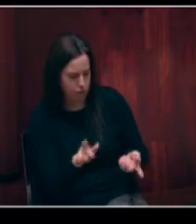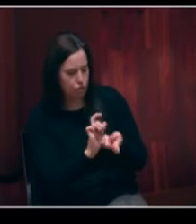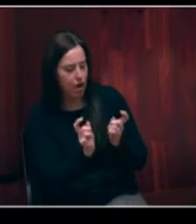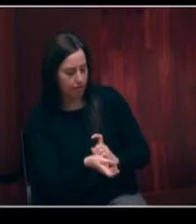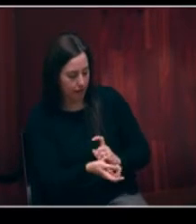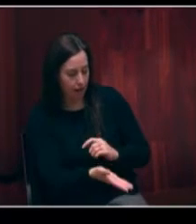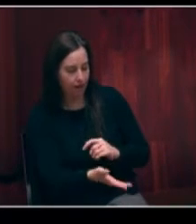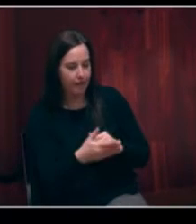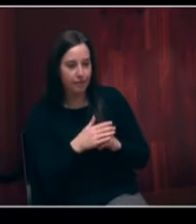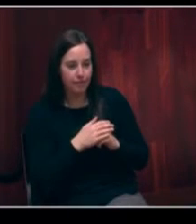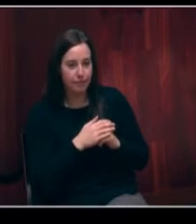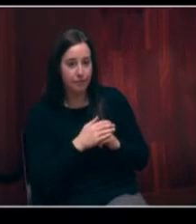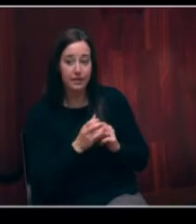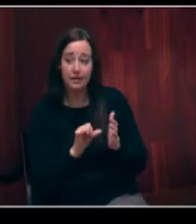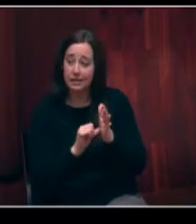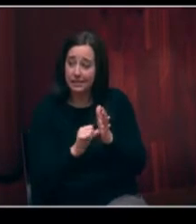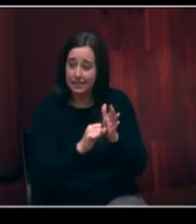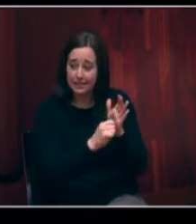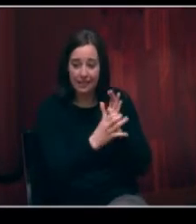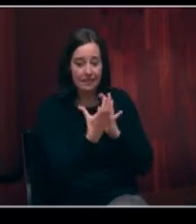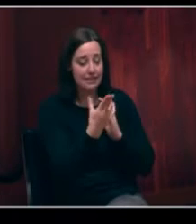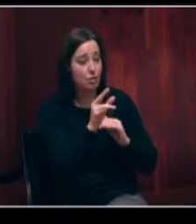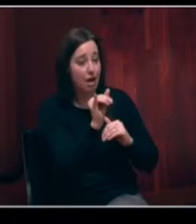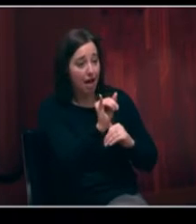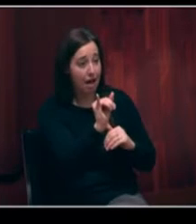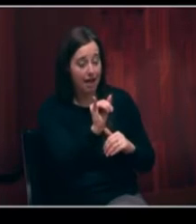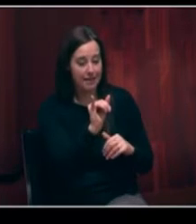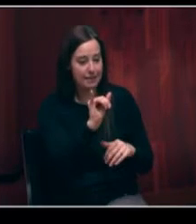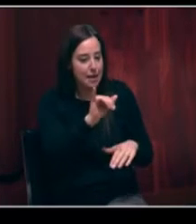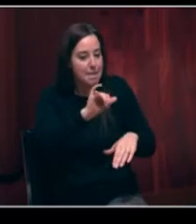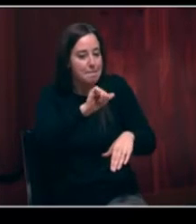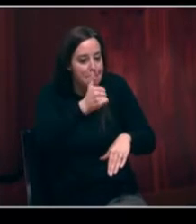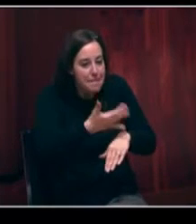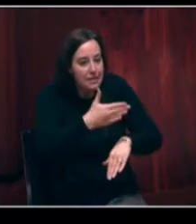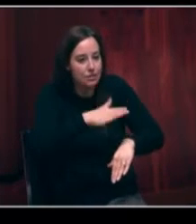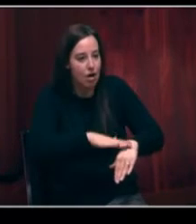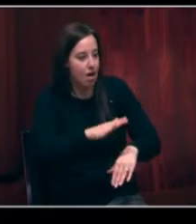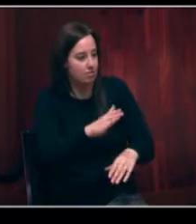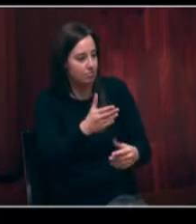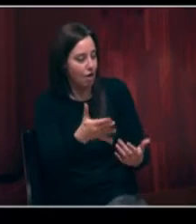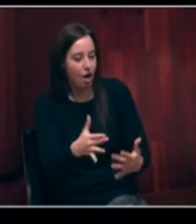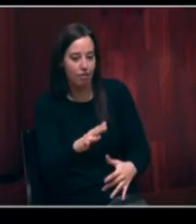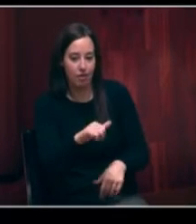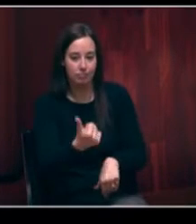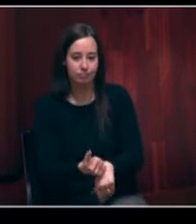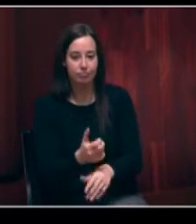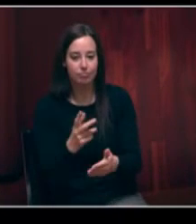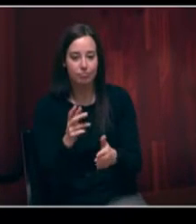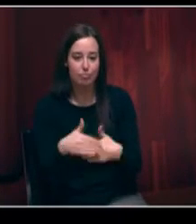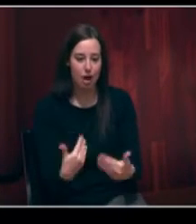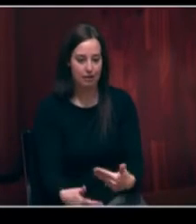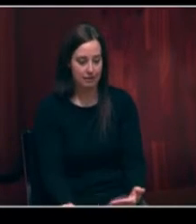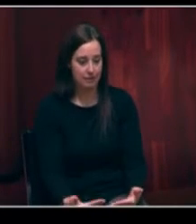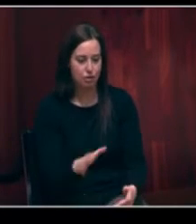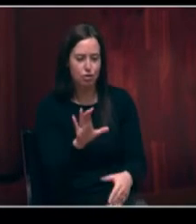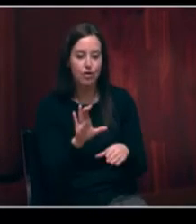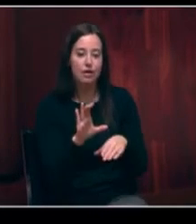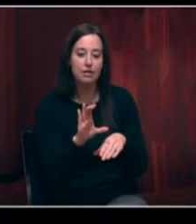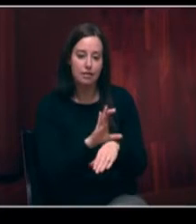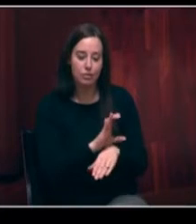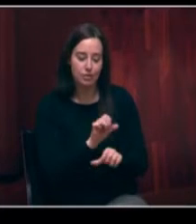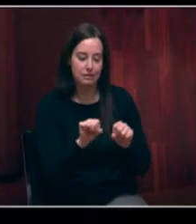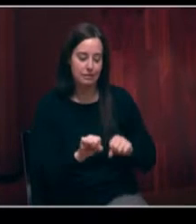stress enough that the CUI program is based off of existing agency practices. So a lot of your computer systems are already configured to that